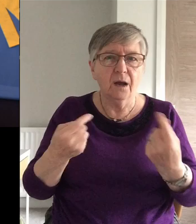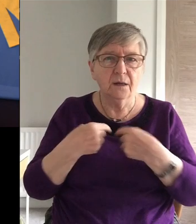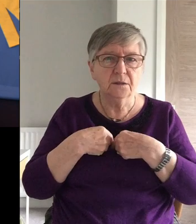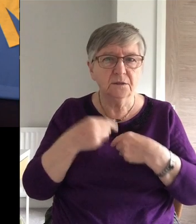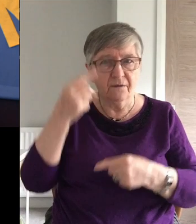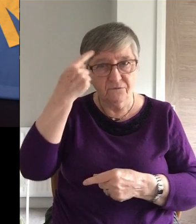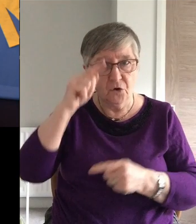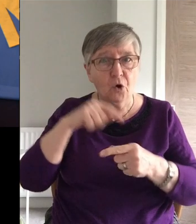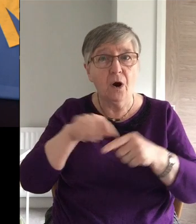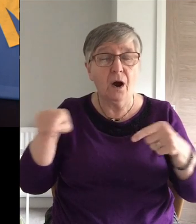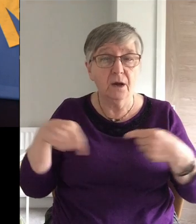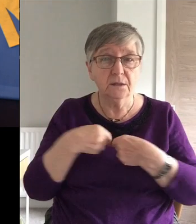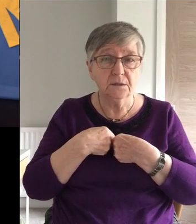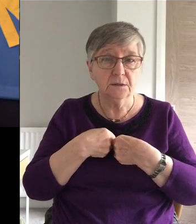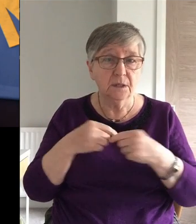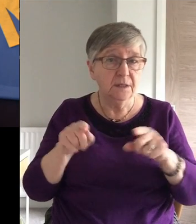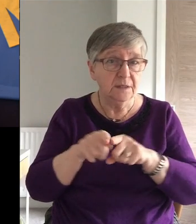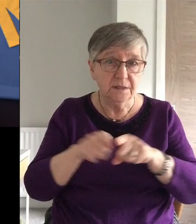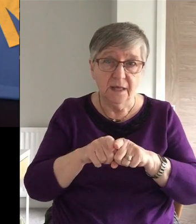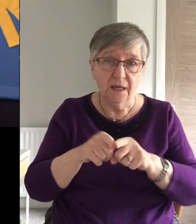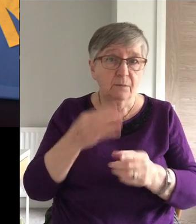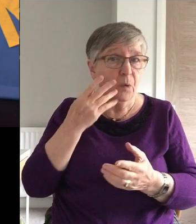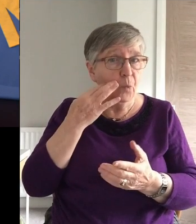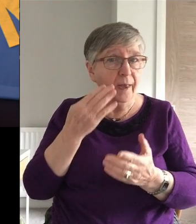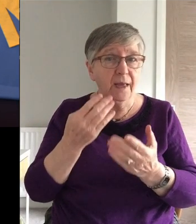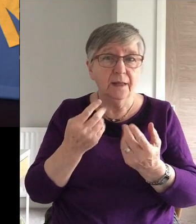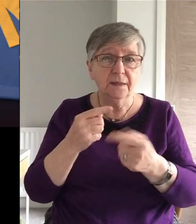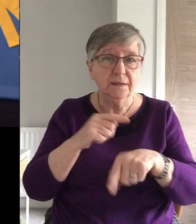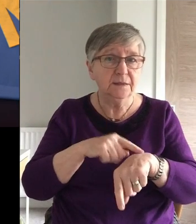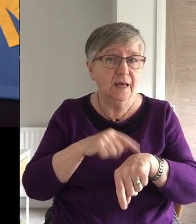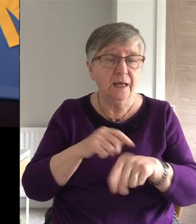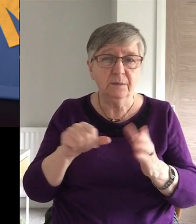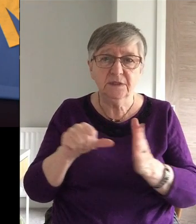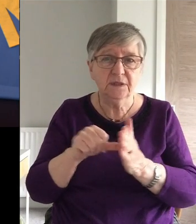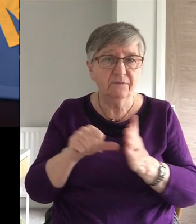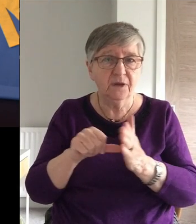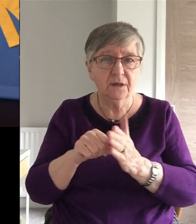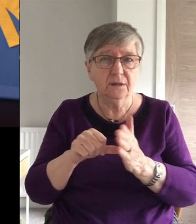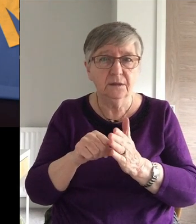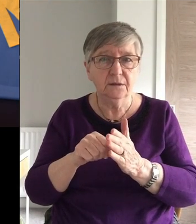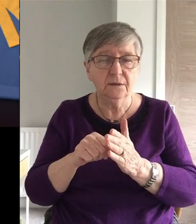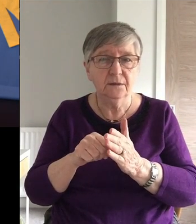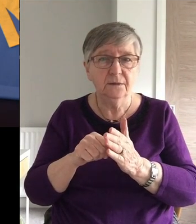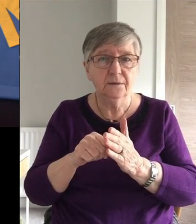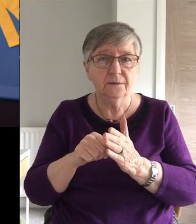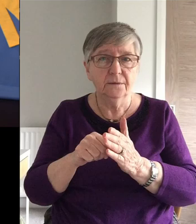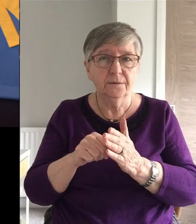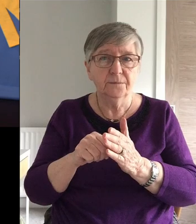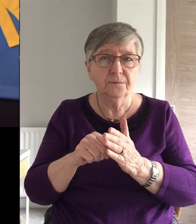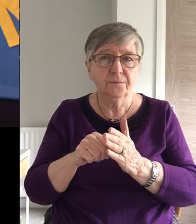things are hard, even in times when things seem difficult,